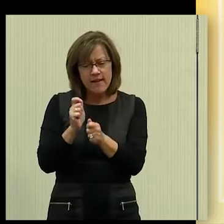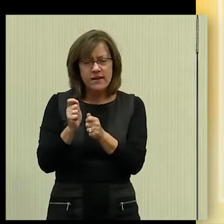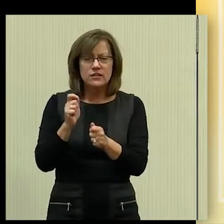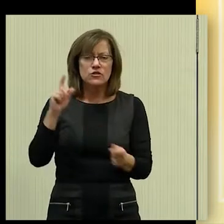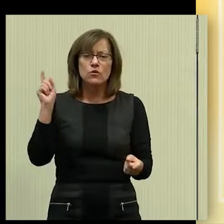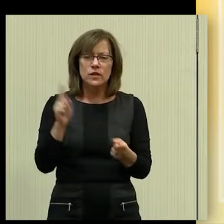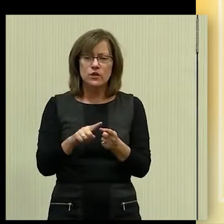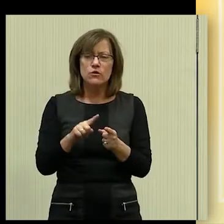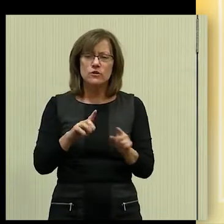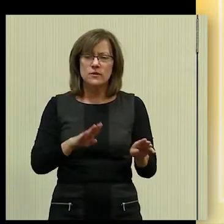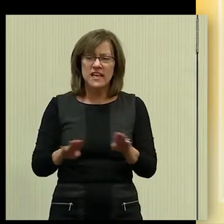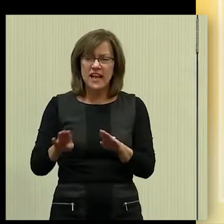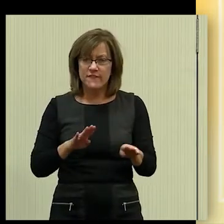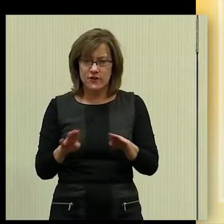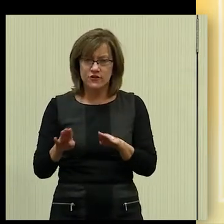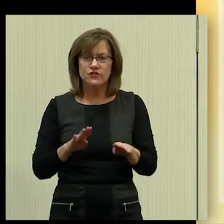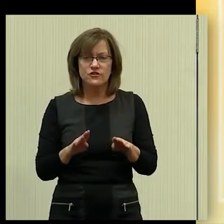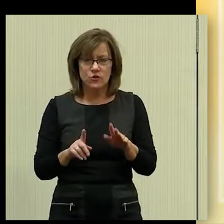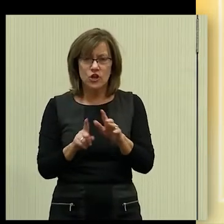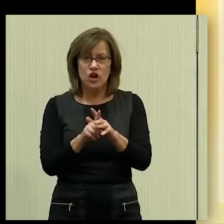opportunity for challenging behavior to occur?